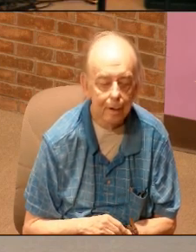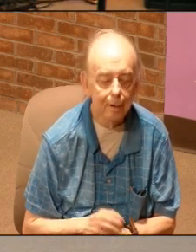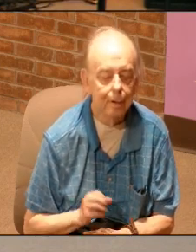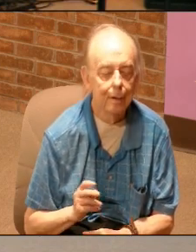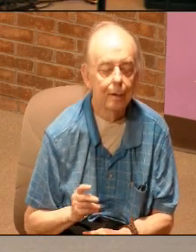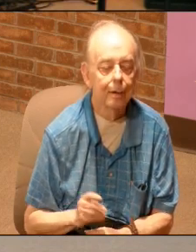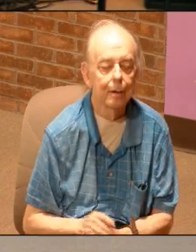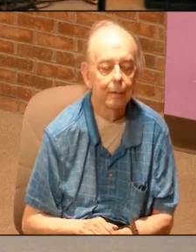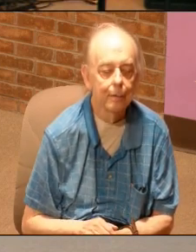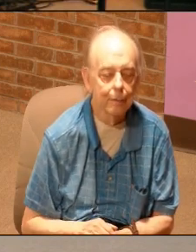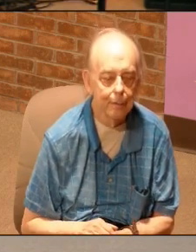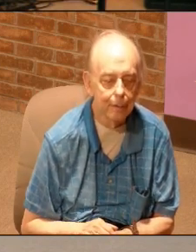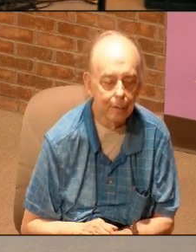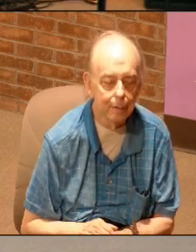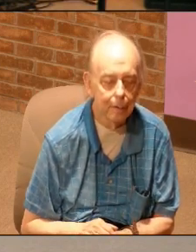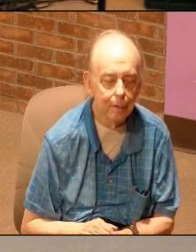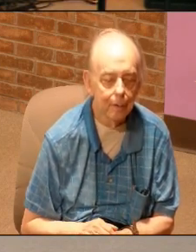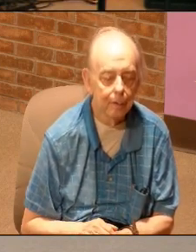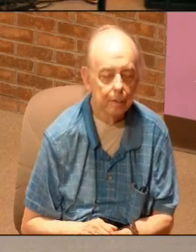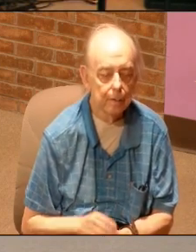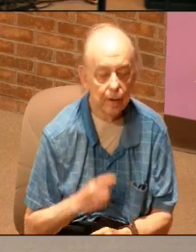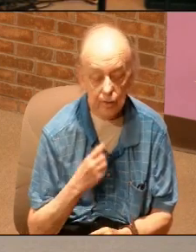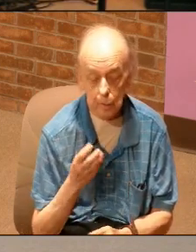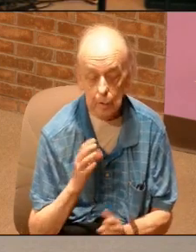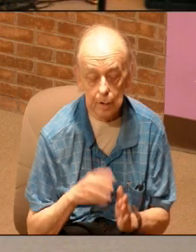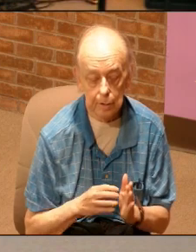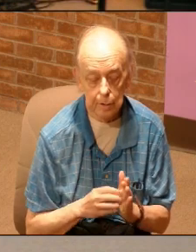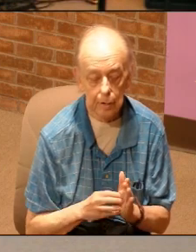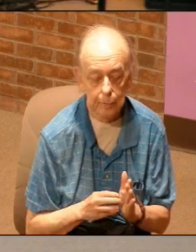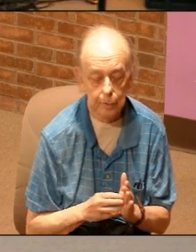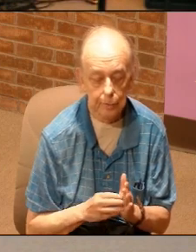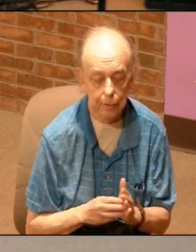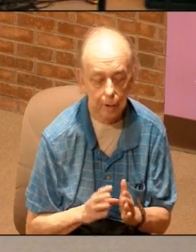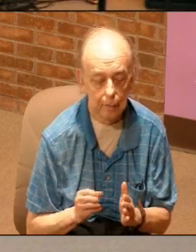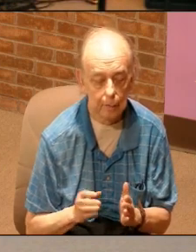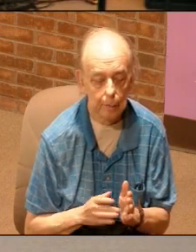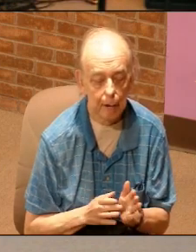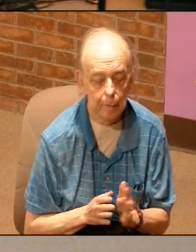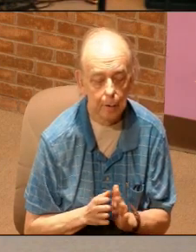Okay, let's just say chapters, because chapters